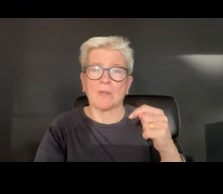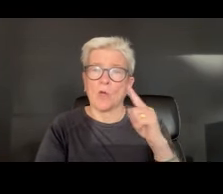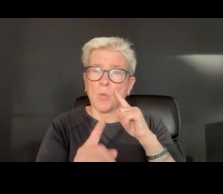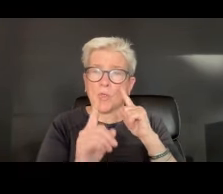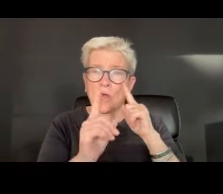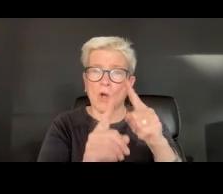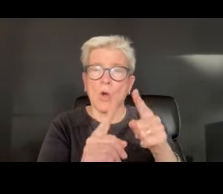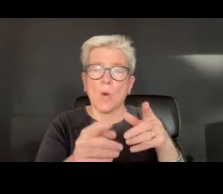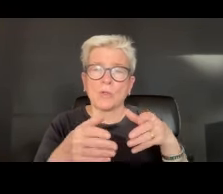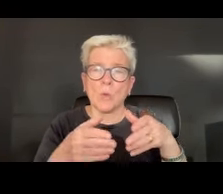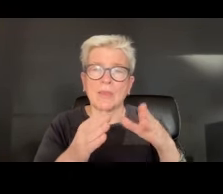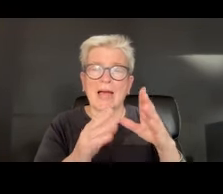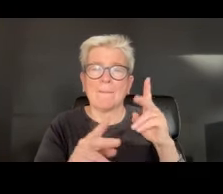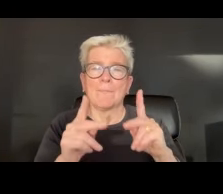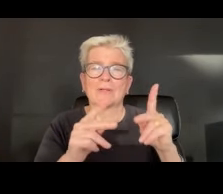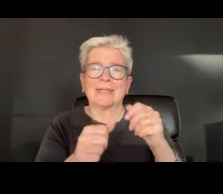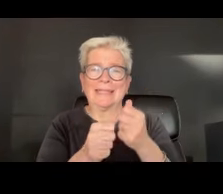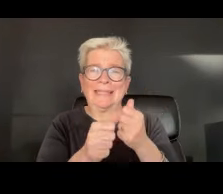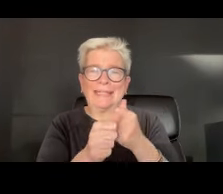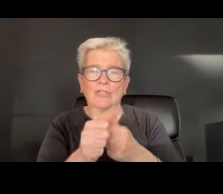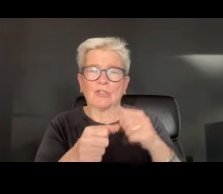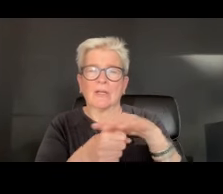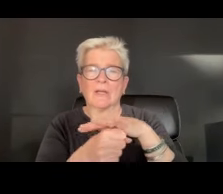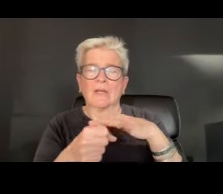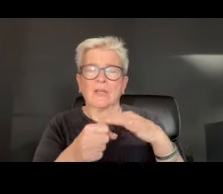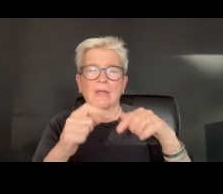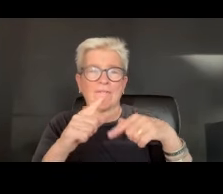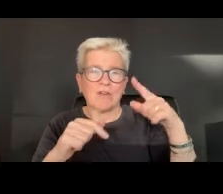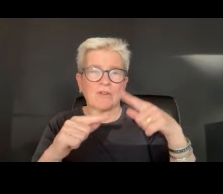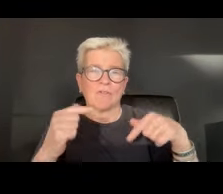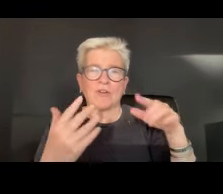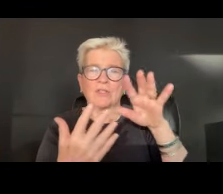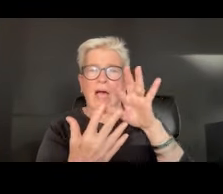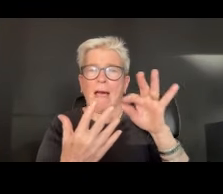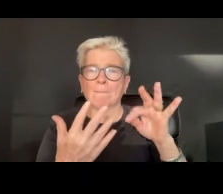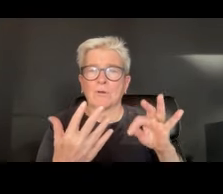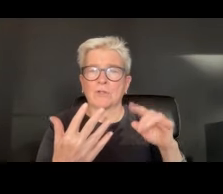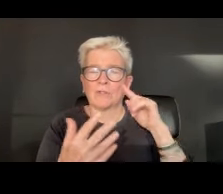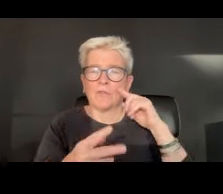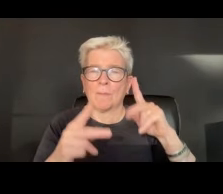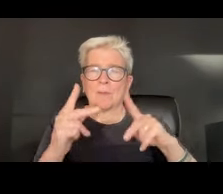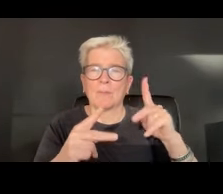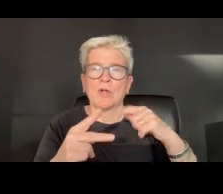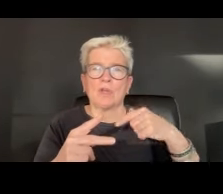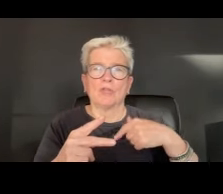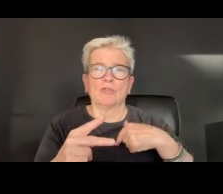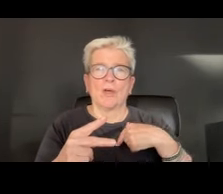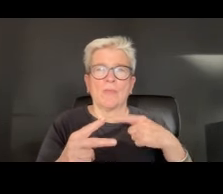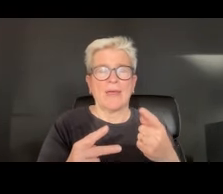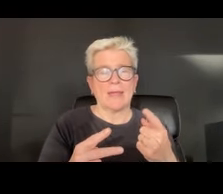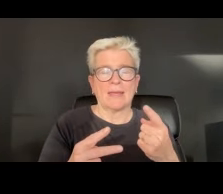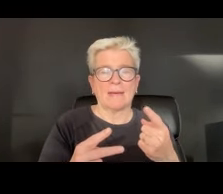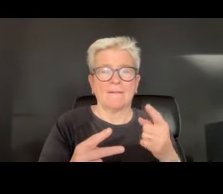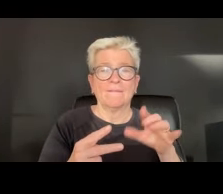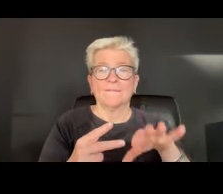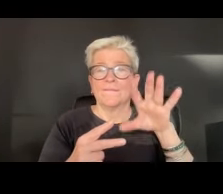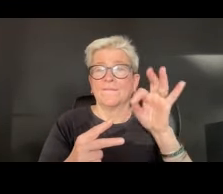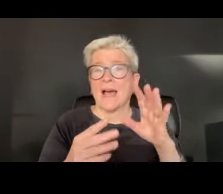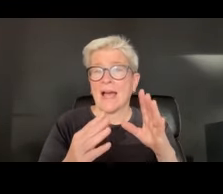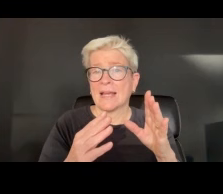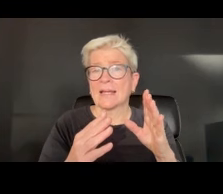have each neighborhood to have a diversity of housing options so people can find housing that suits their needs as their needs